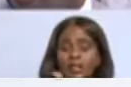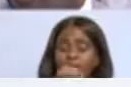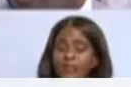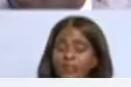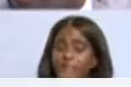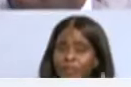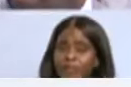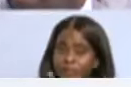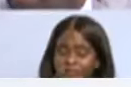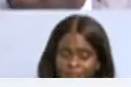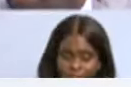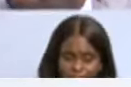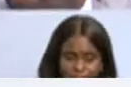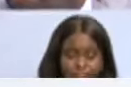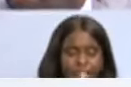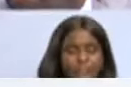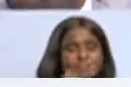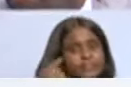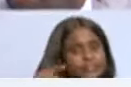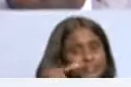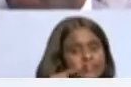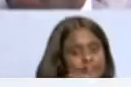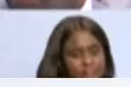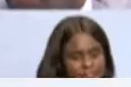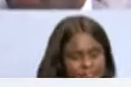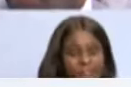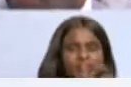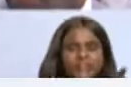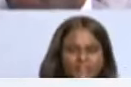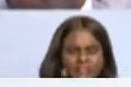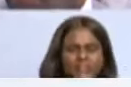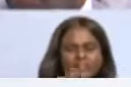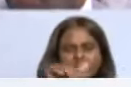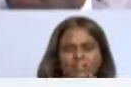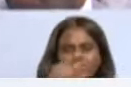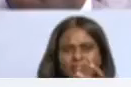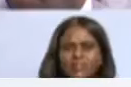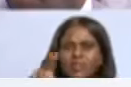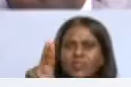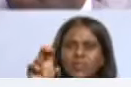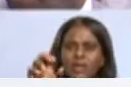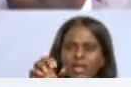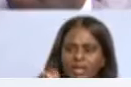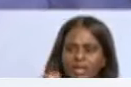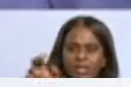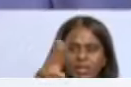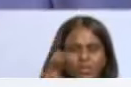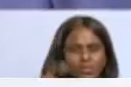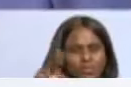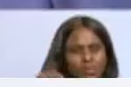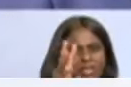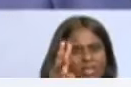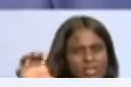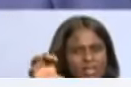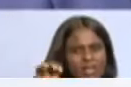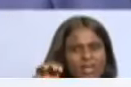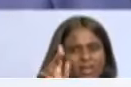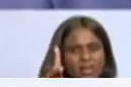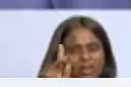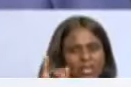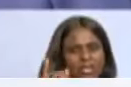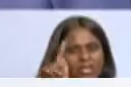being made in greenfield mines. These include the US $600 million Kitumba mine